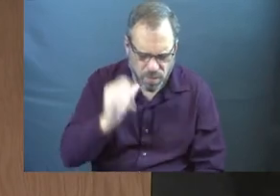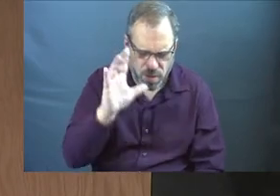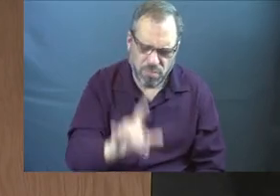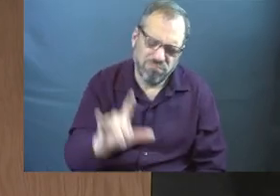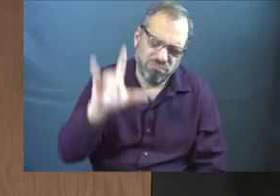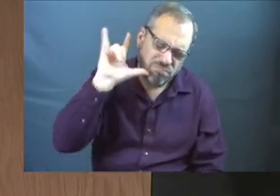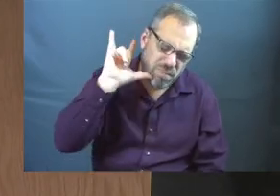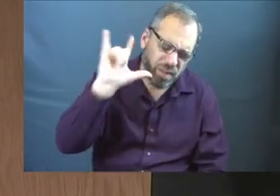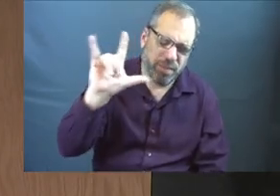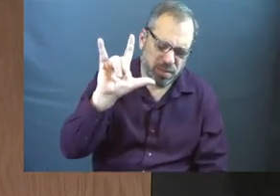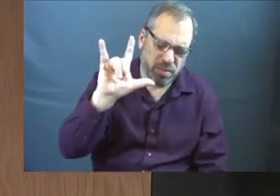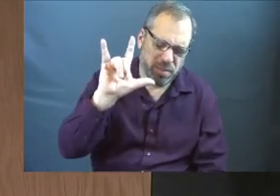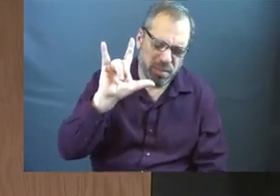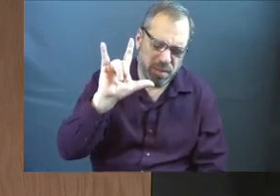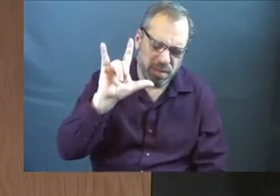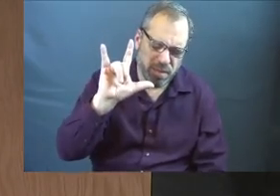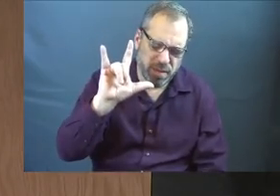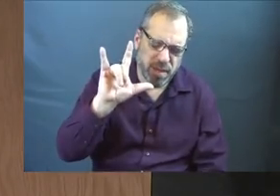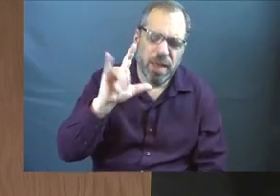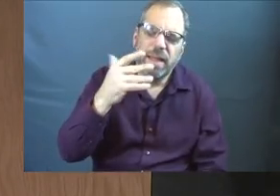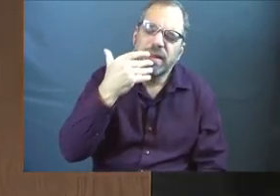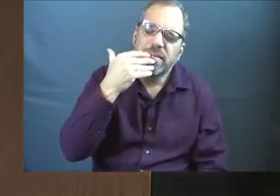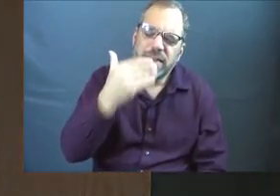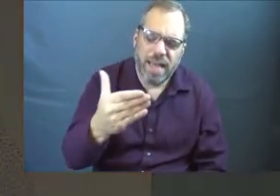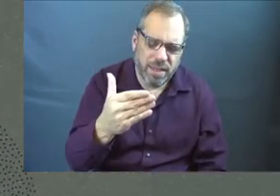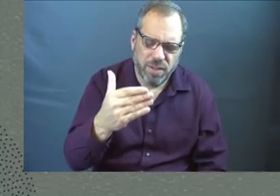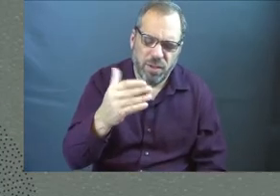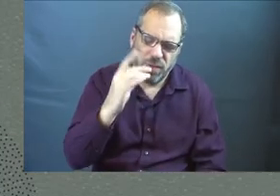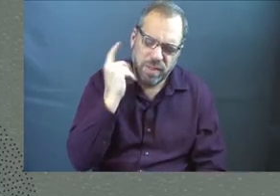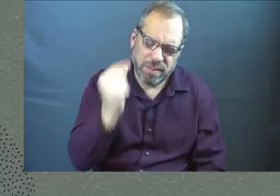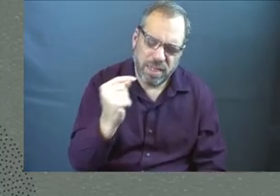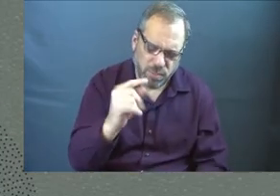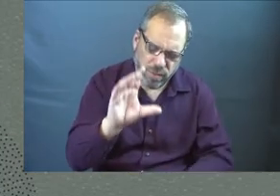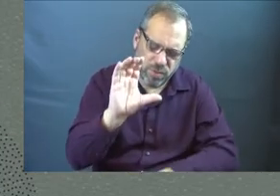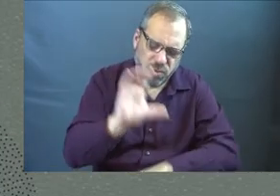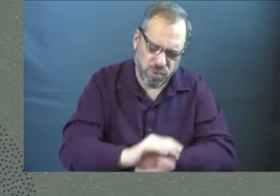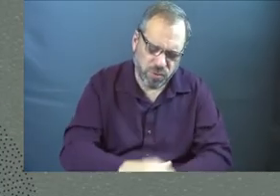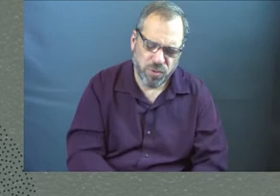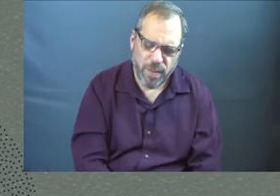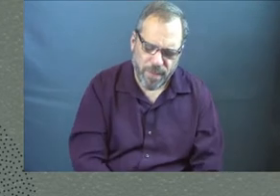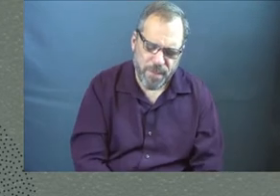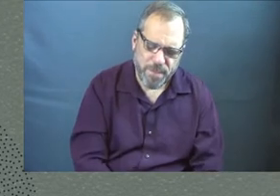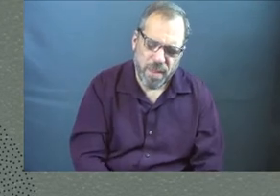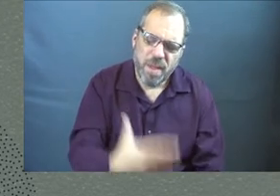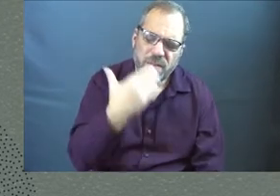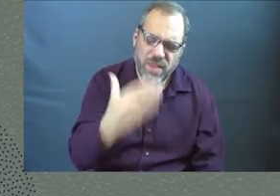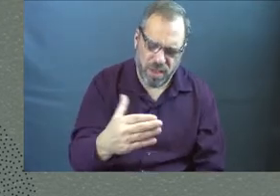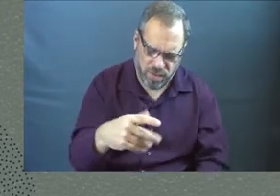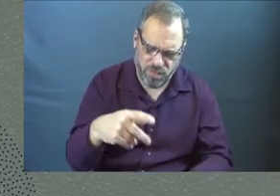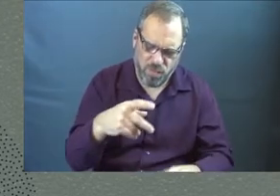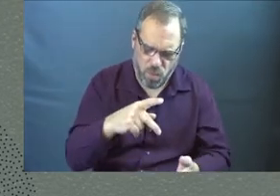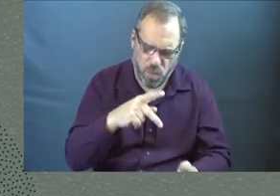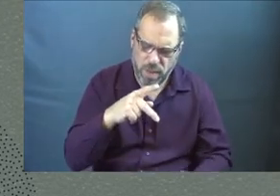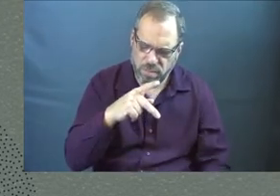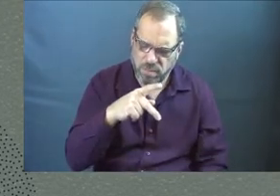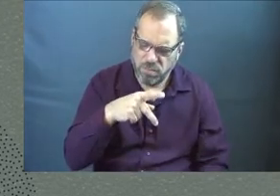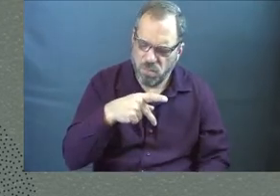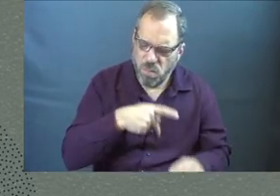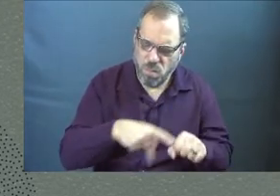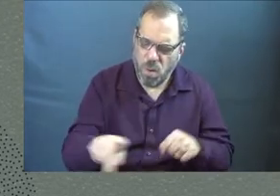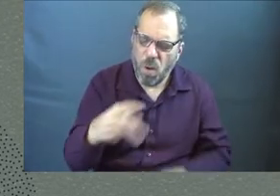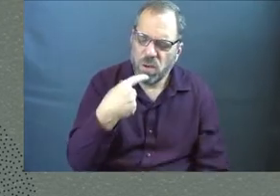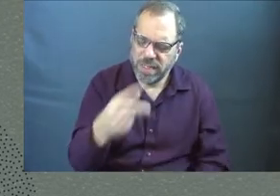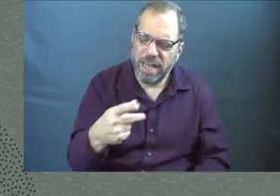love you, Lord. And God, we thank you for the testimony of the church. We thank you for what Paul said to the Galatians.